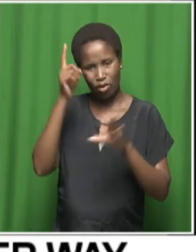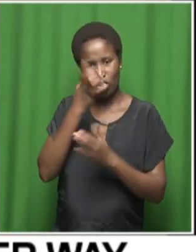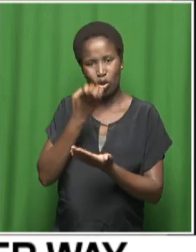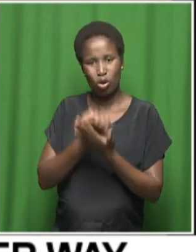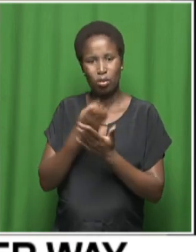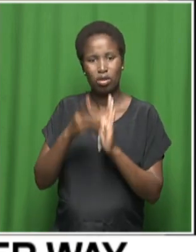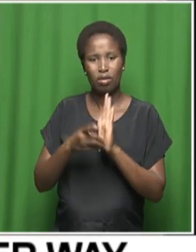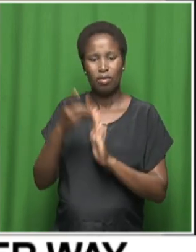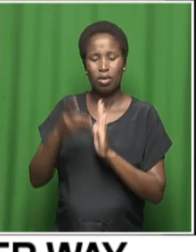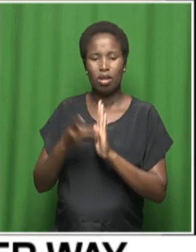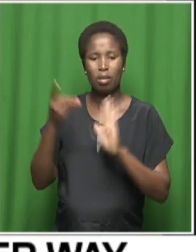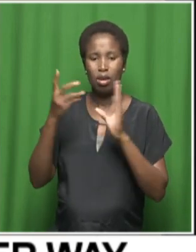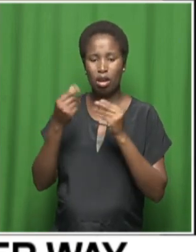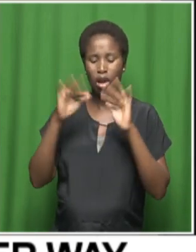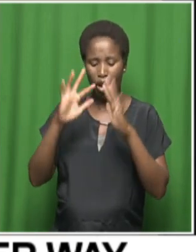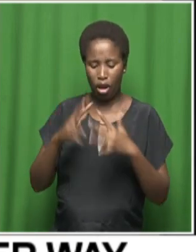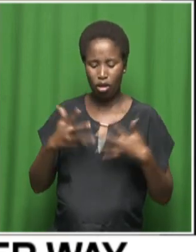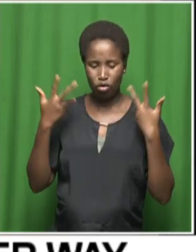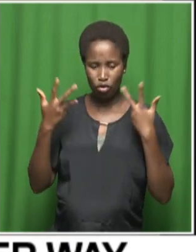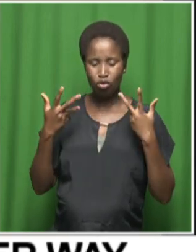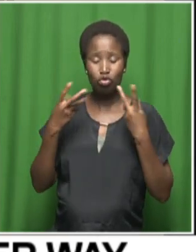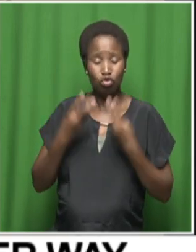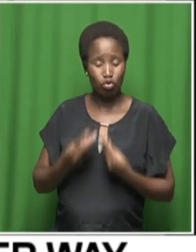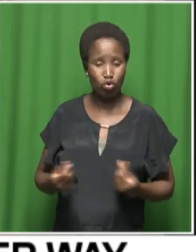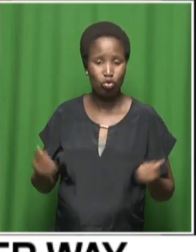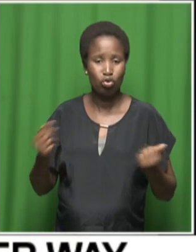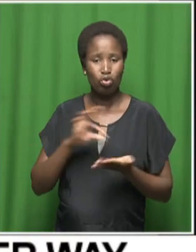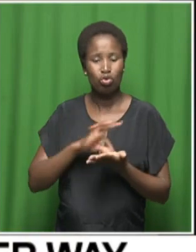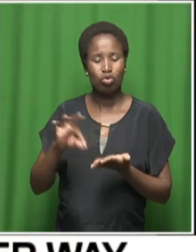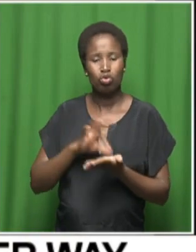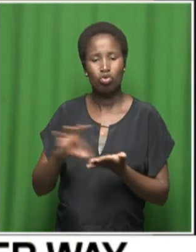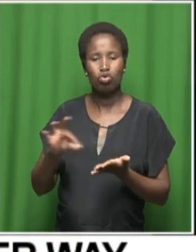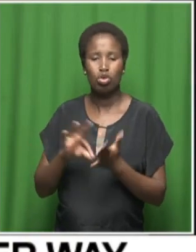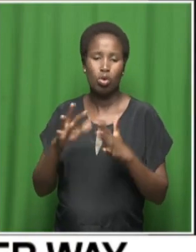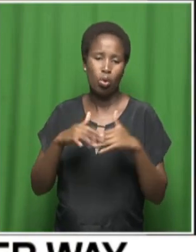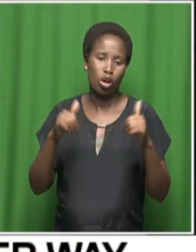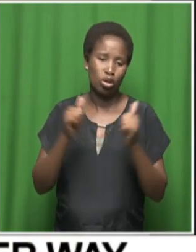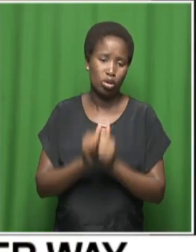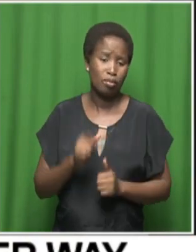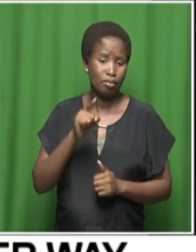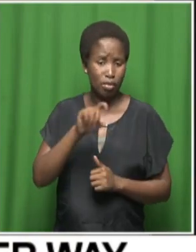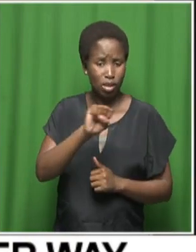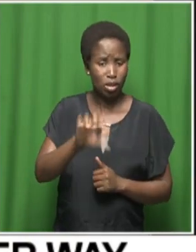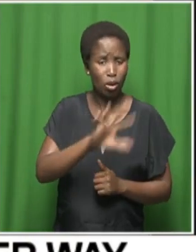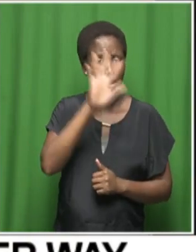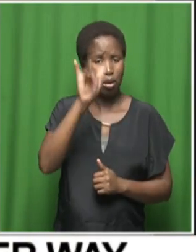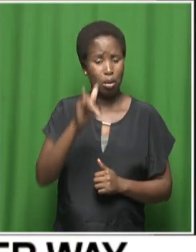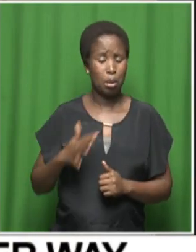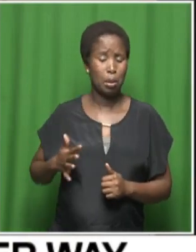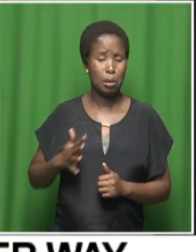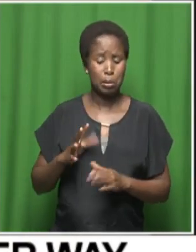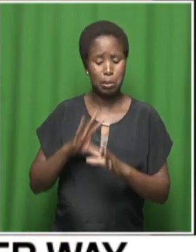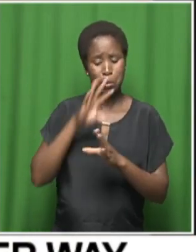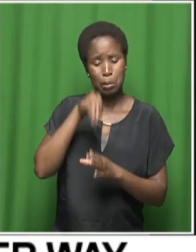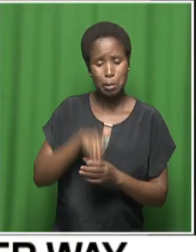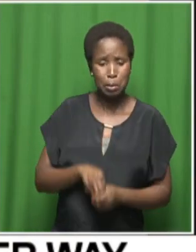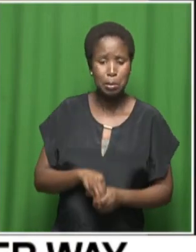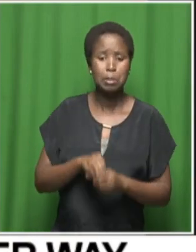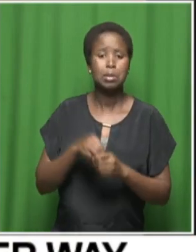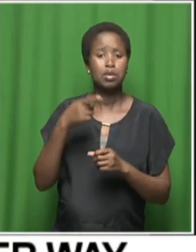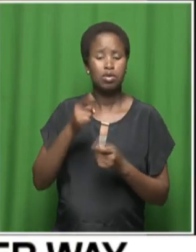Development Hydrogen Economy Workshop. Now, as you know, Sakina, South Africa wants to be a huge player in